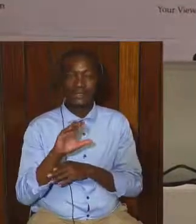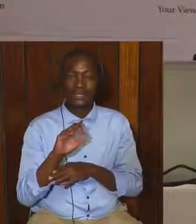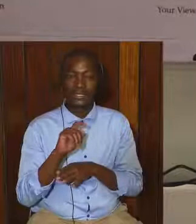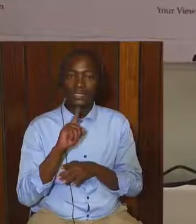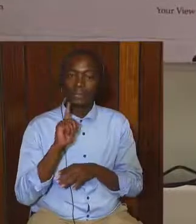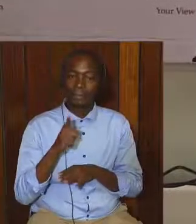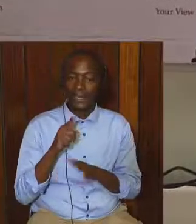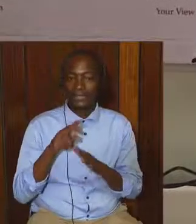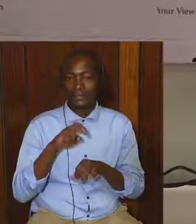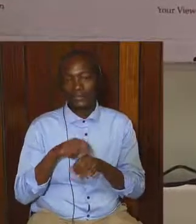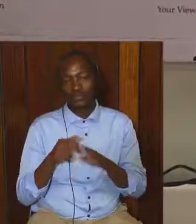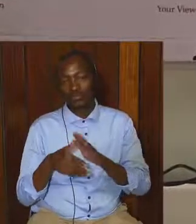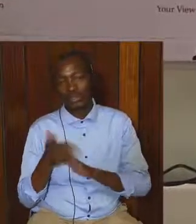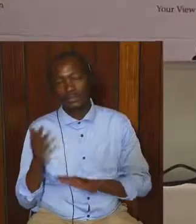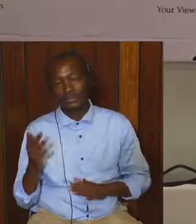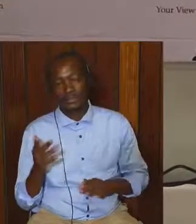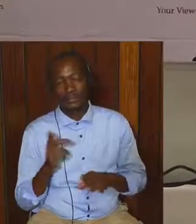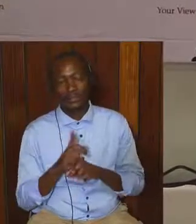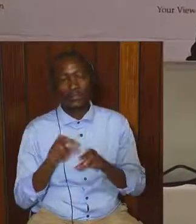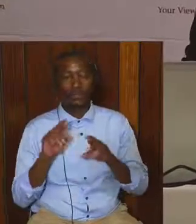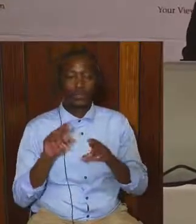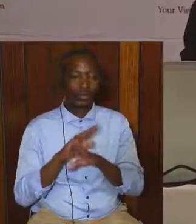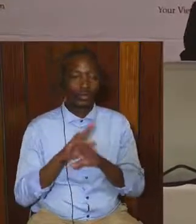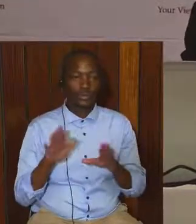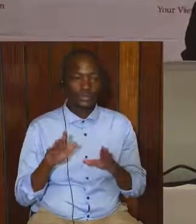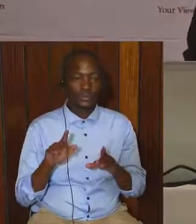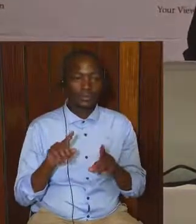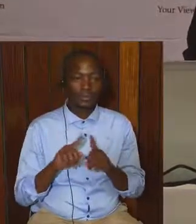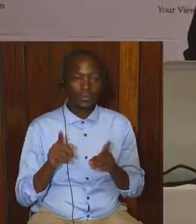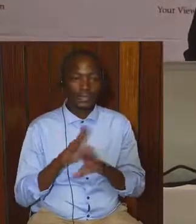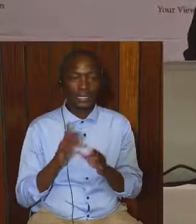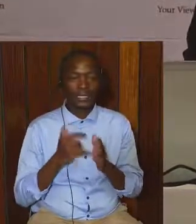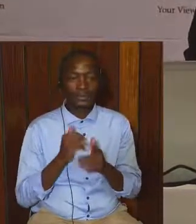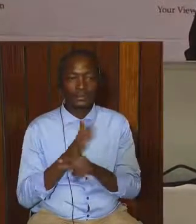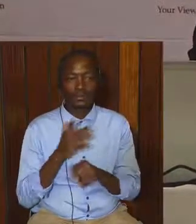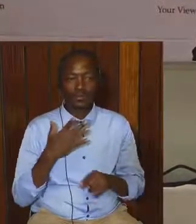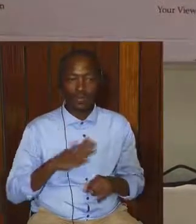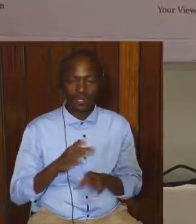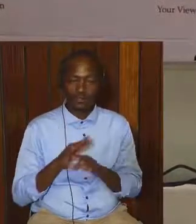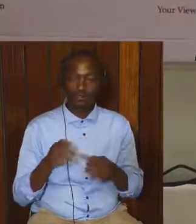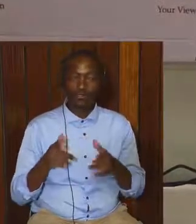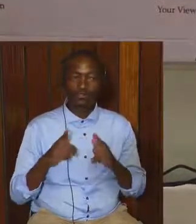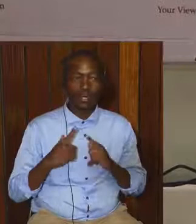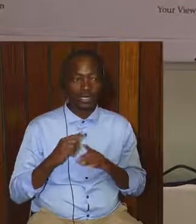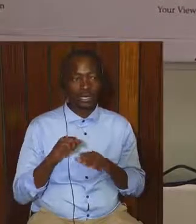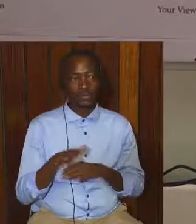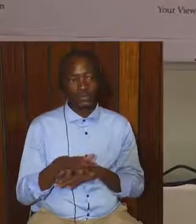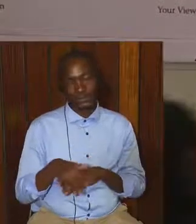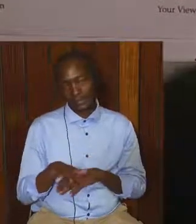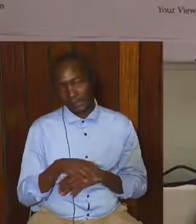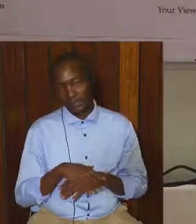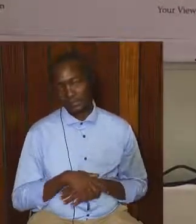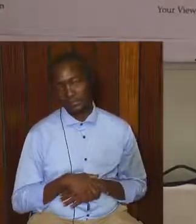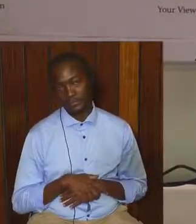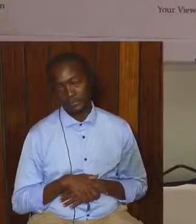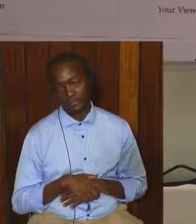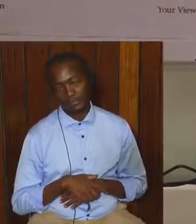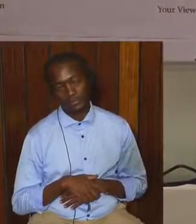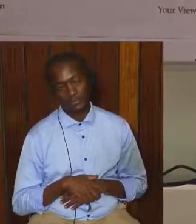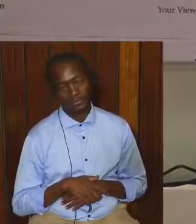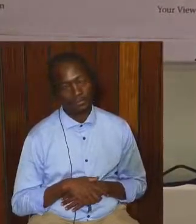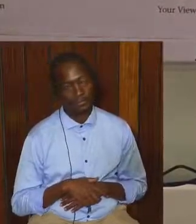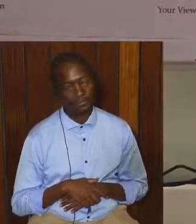to leave, we hope he doesn't, but I want to just allow that space.